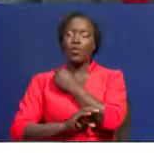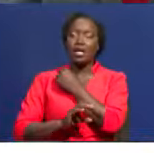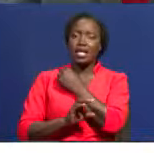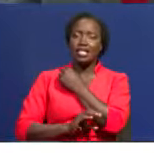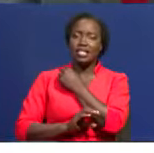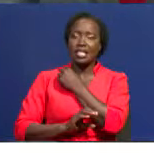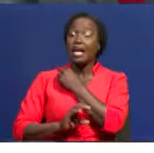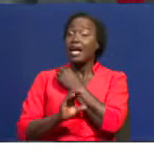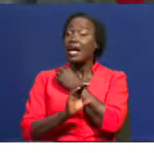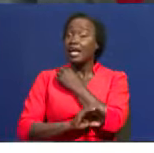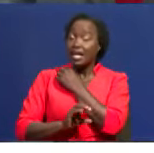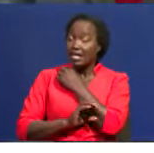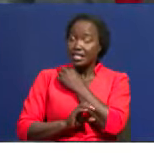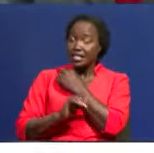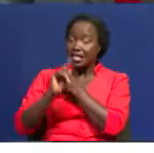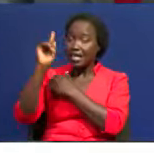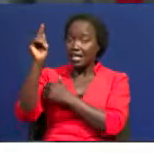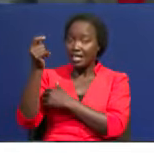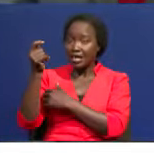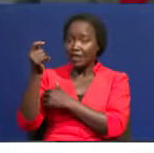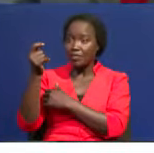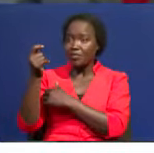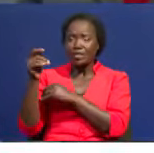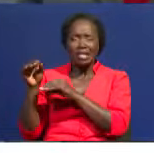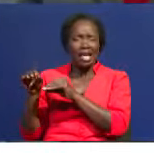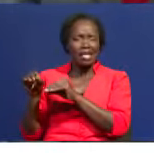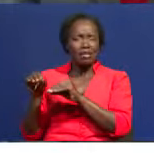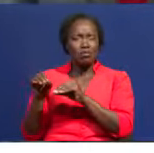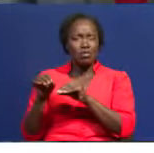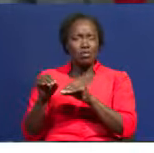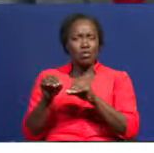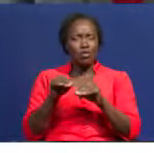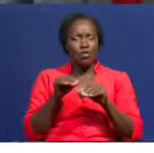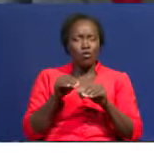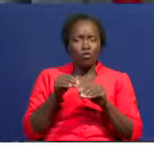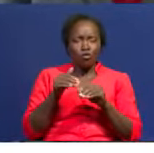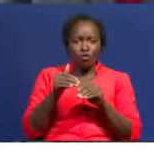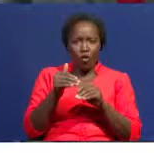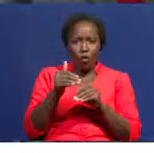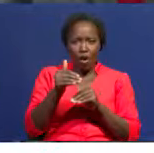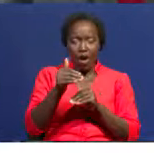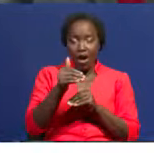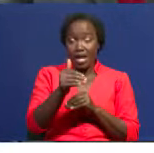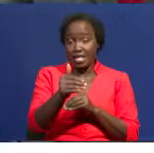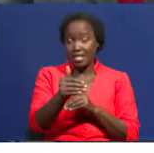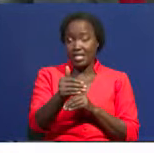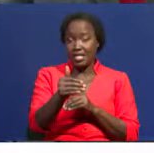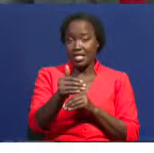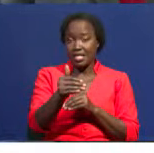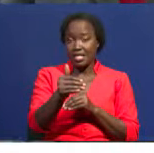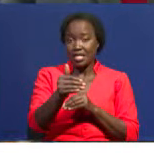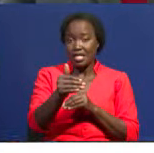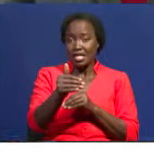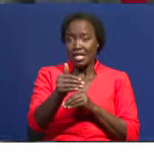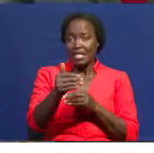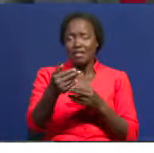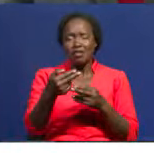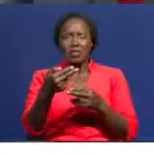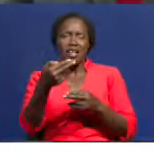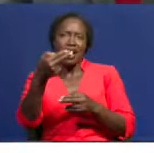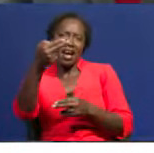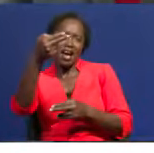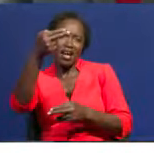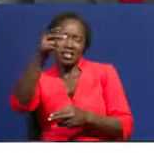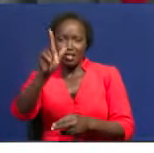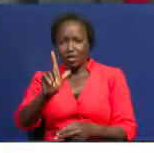Our country has moved forward. There have been highs and